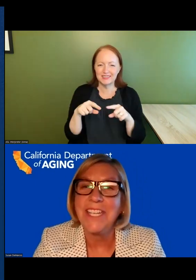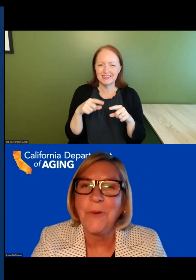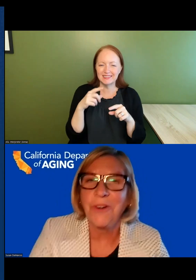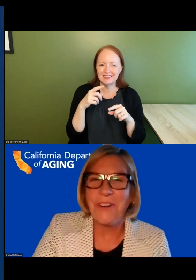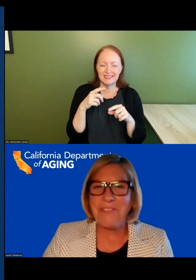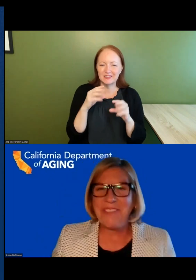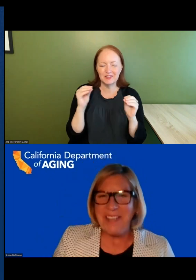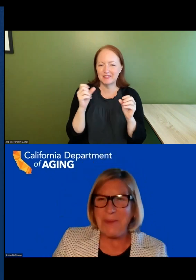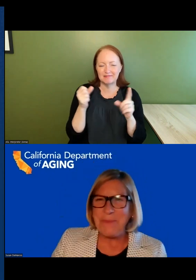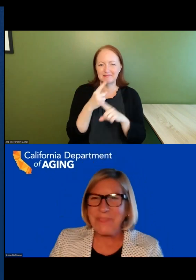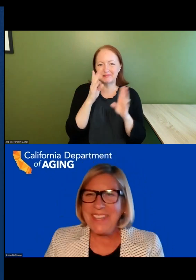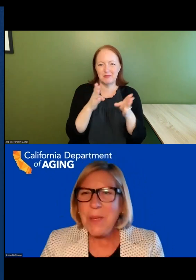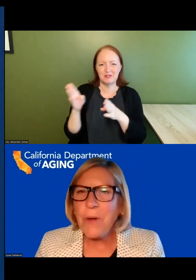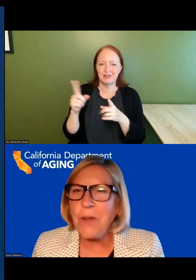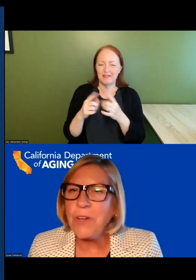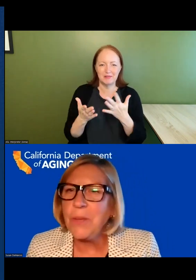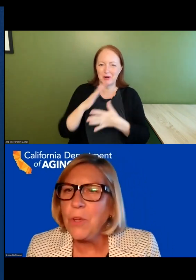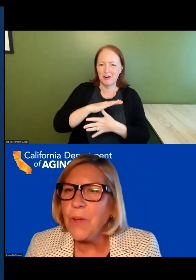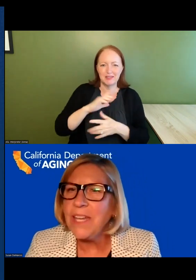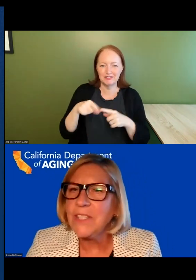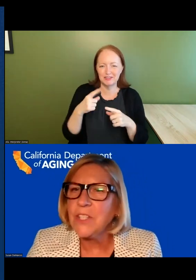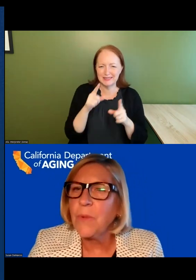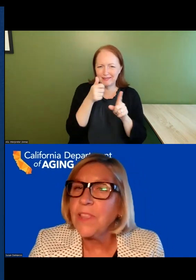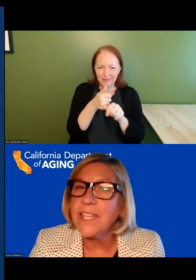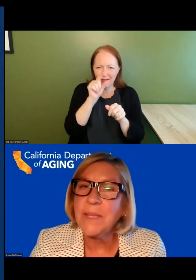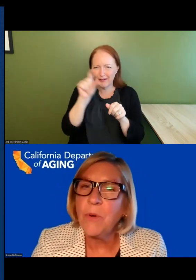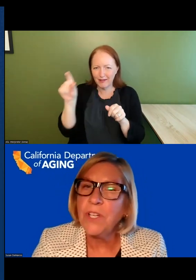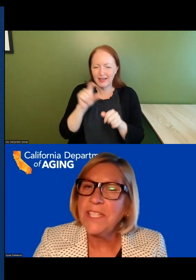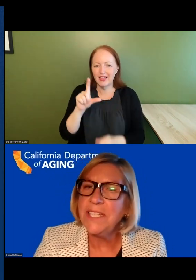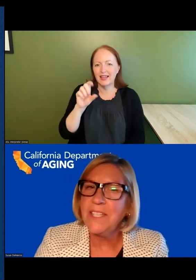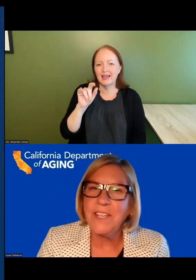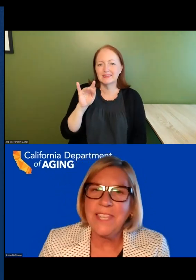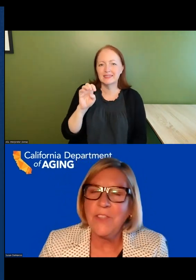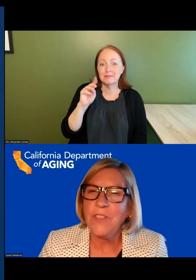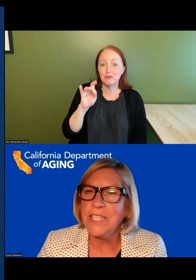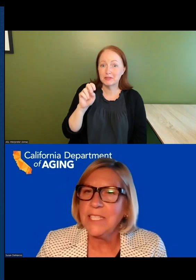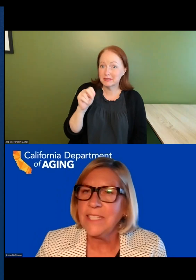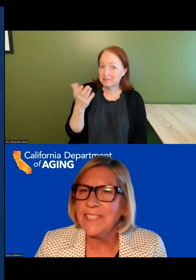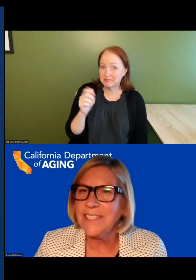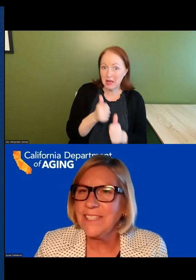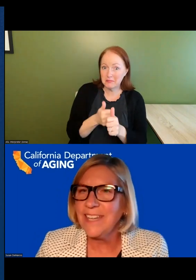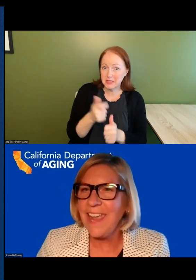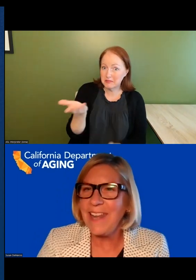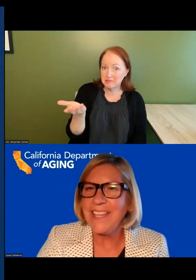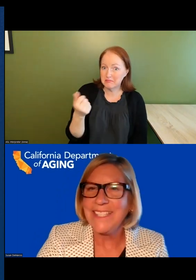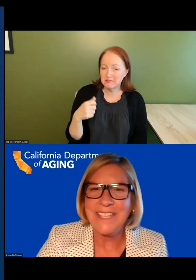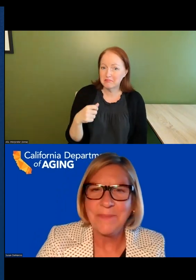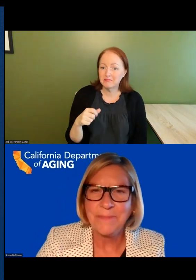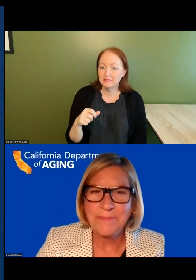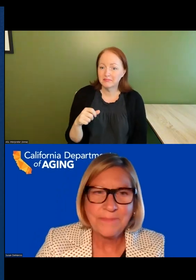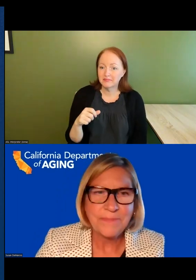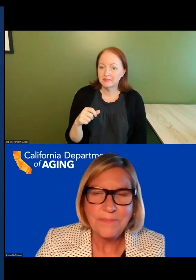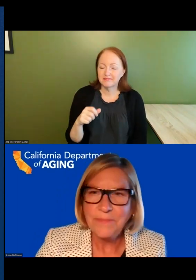in any order of priority. We'll go ahead and start with Leslie Morrison. Is there anything you'd like to add,